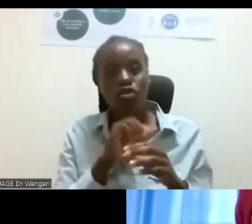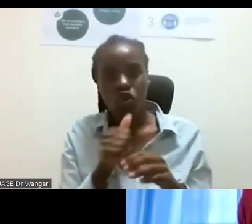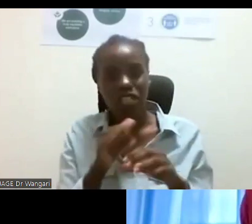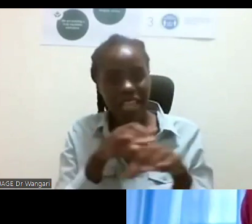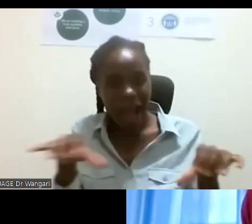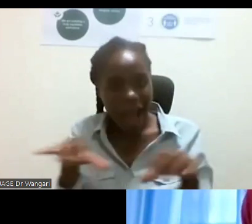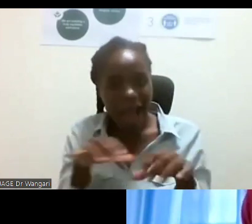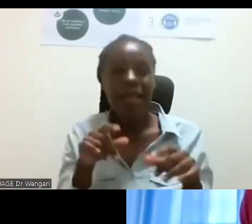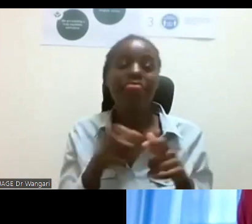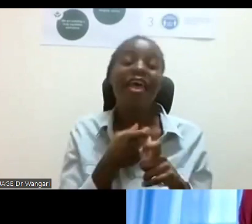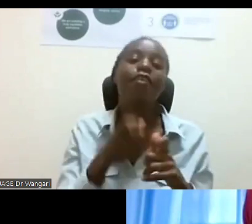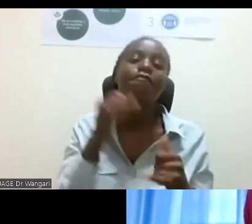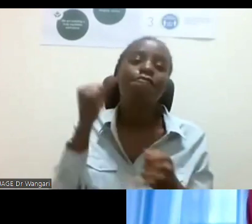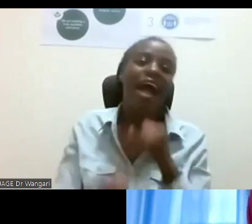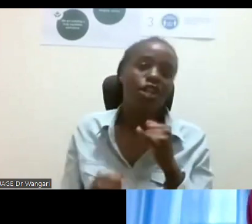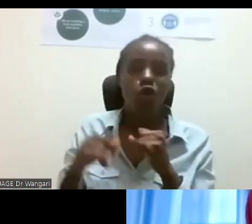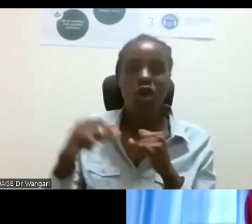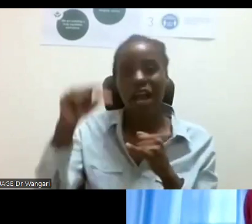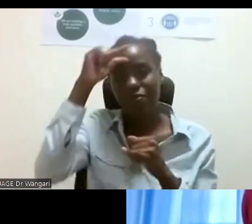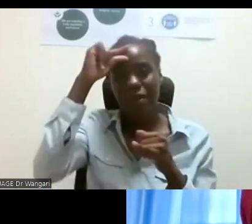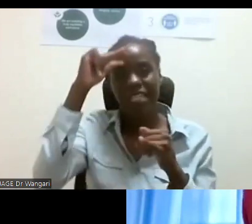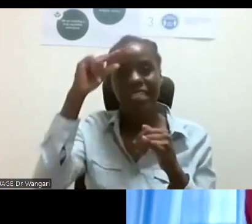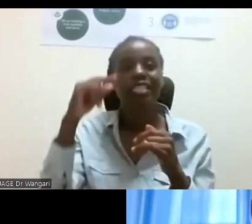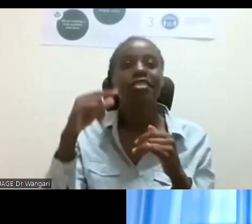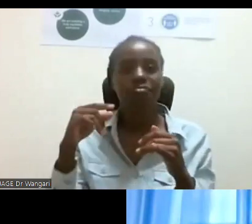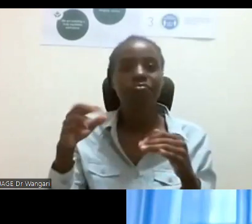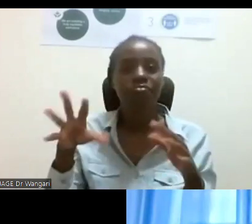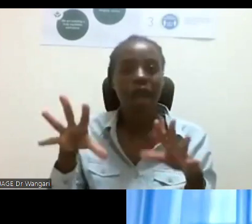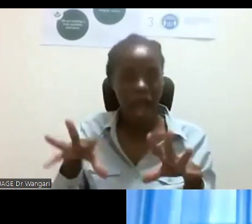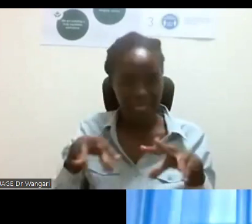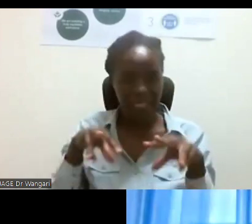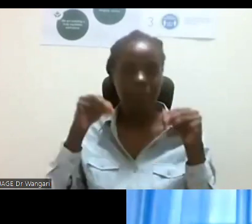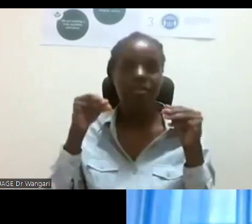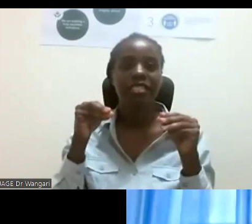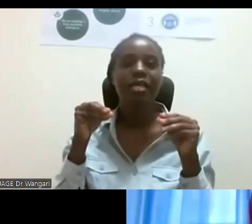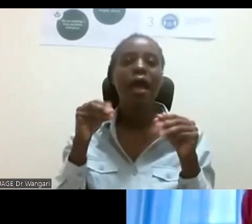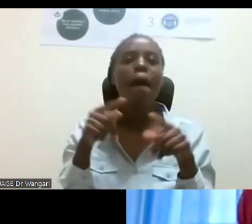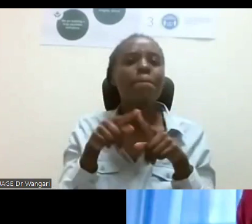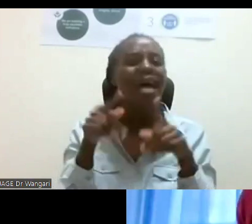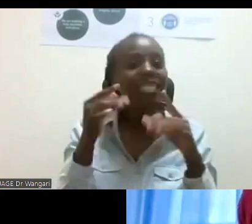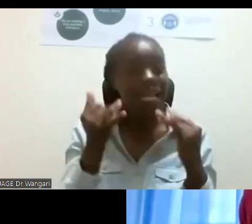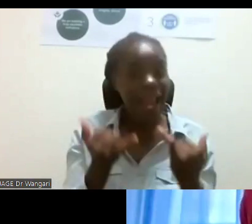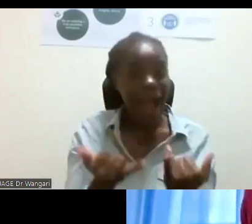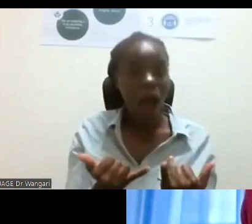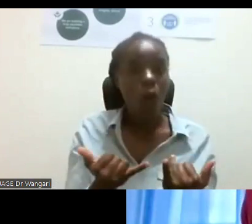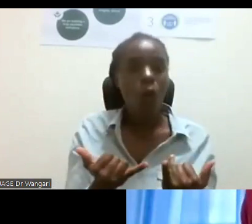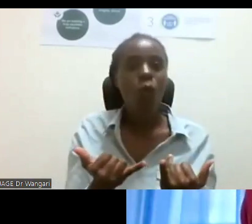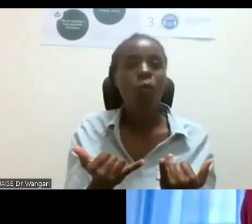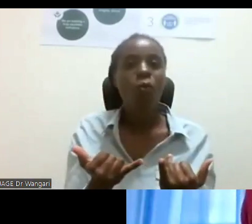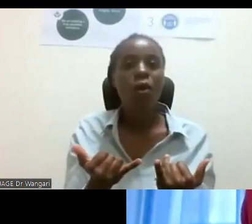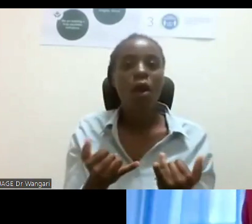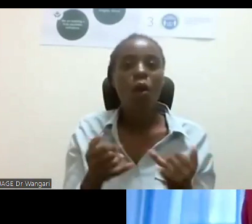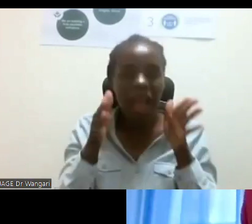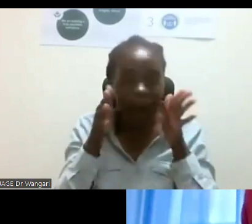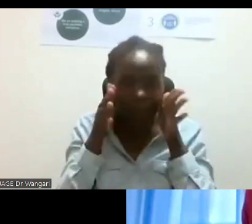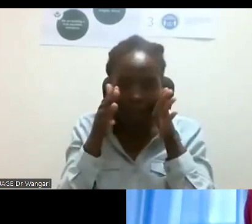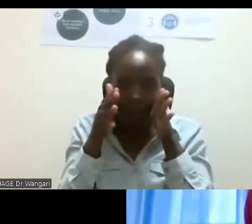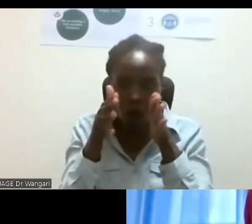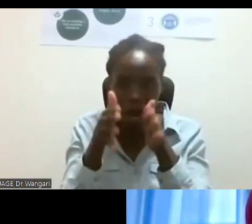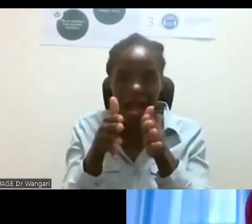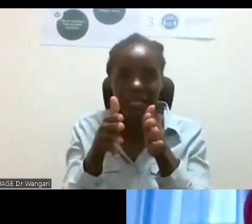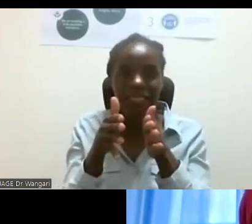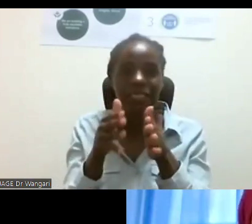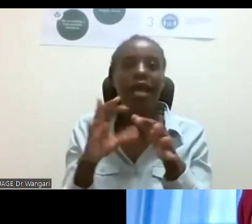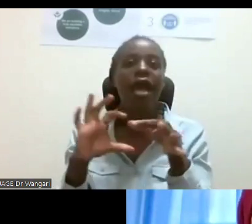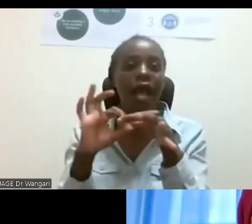the government once everyone agrees. So the trend is now towards focusing on the culture and